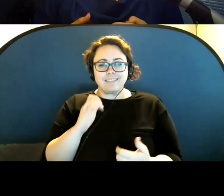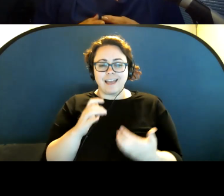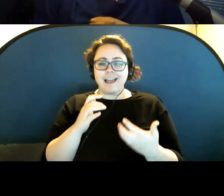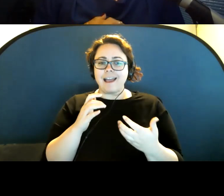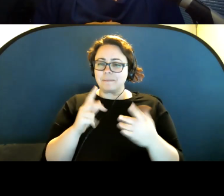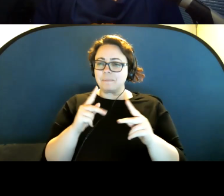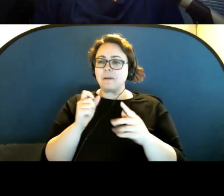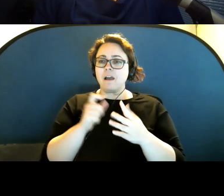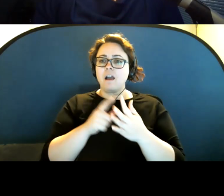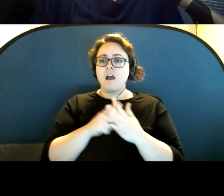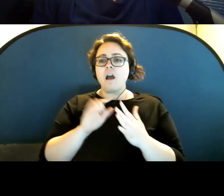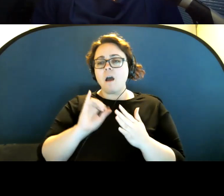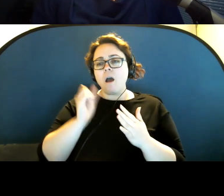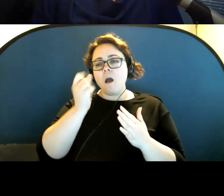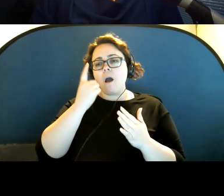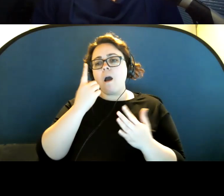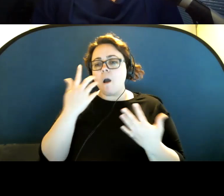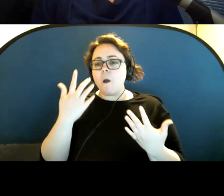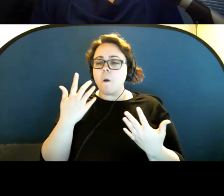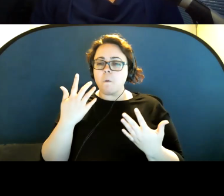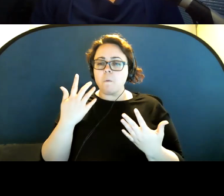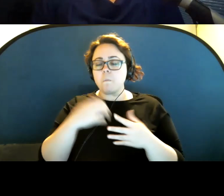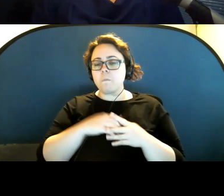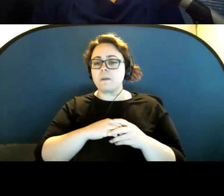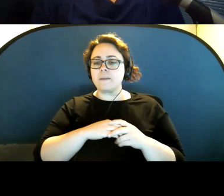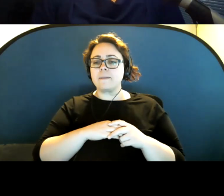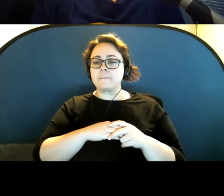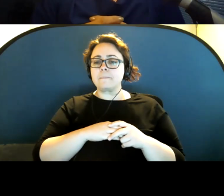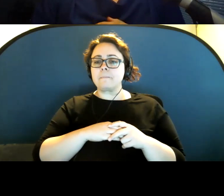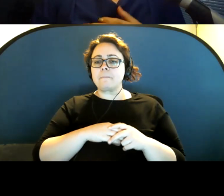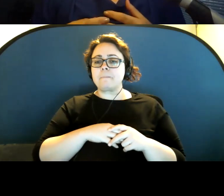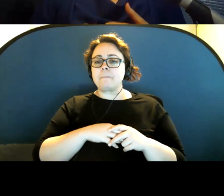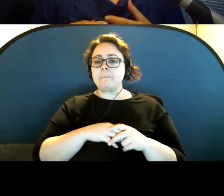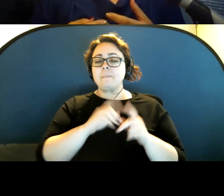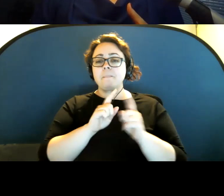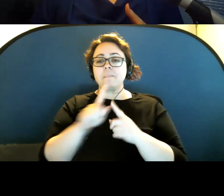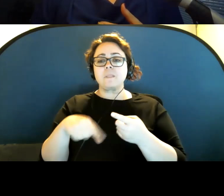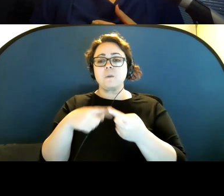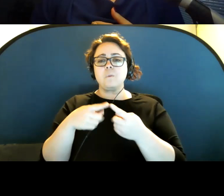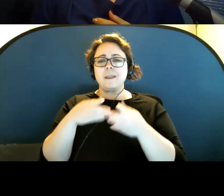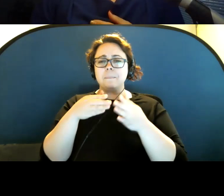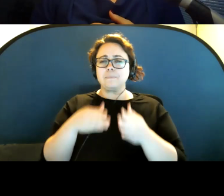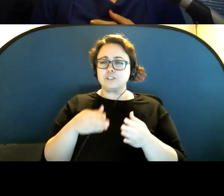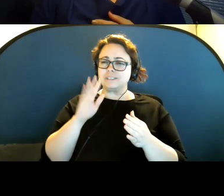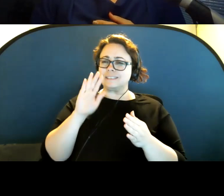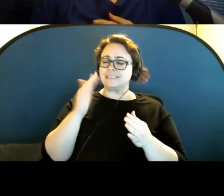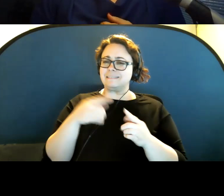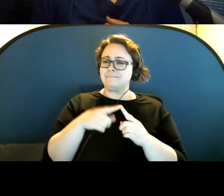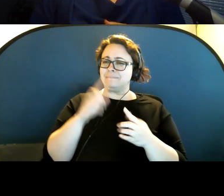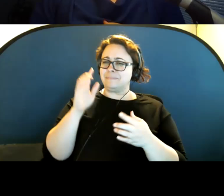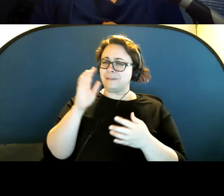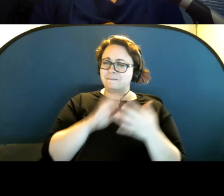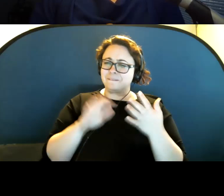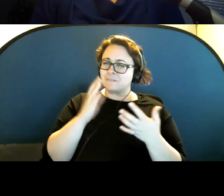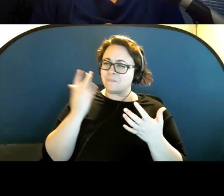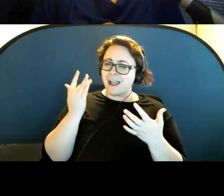full breadth of the situation. And I also just think sometimes when the resident's really expressing confusion, sometimes just sitting with them and